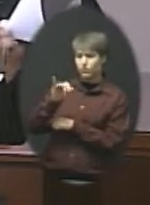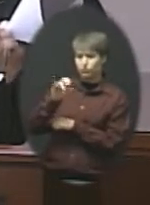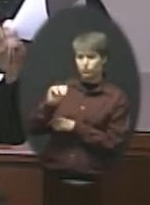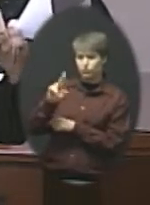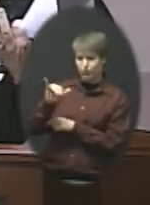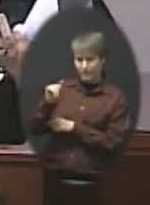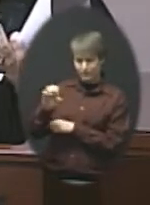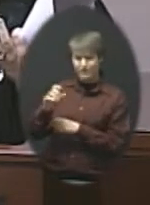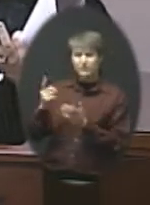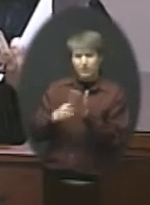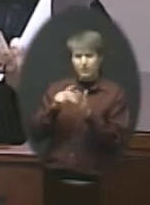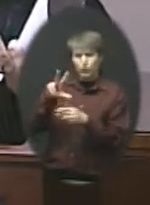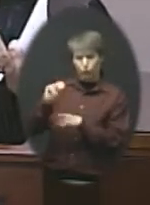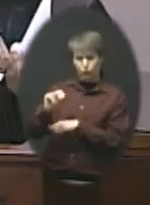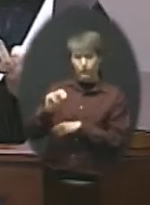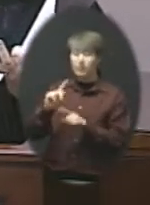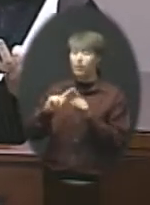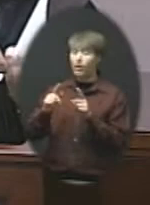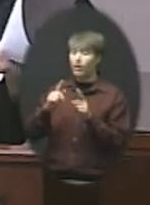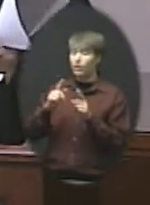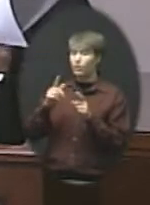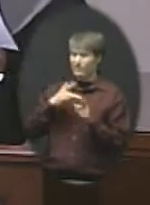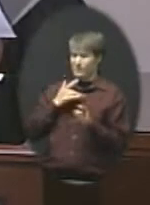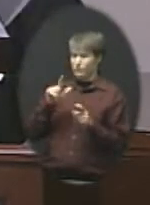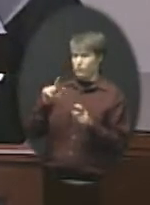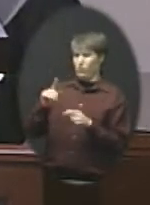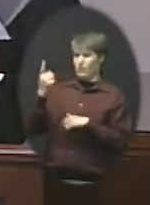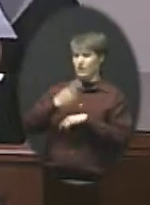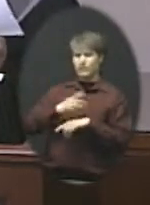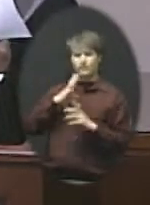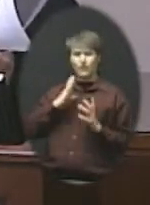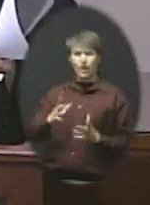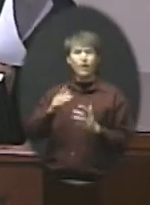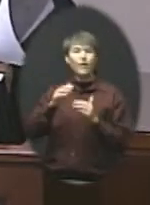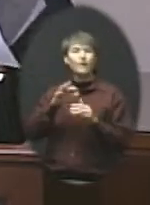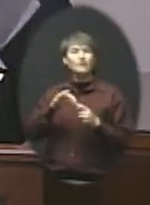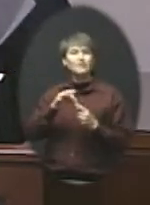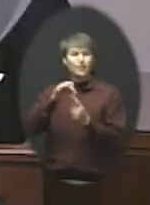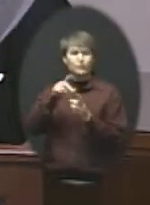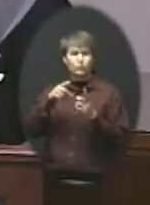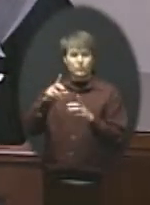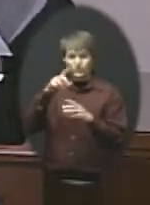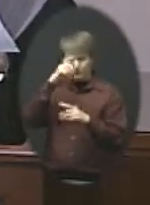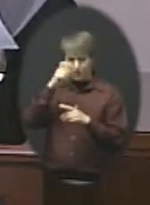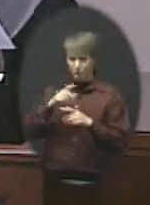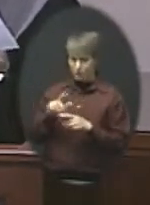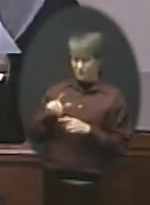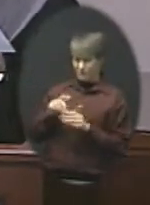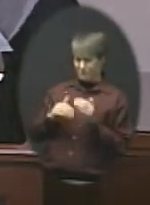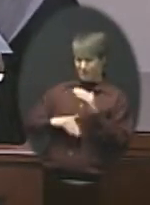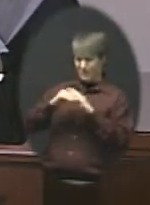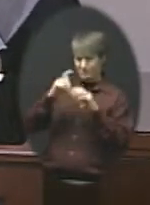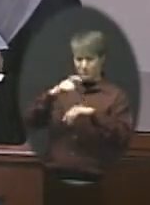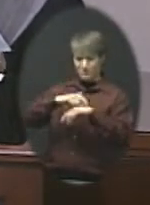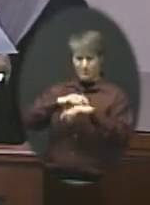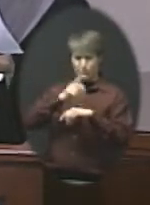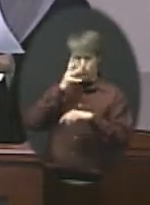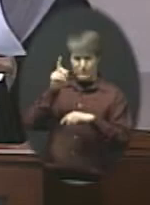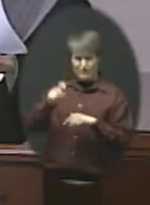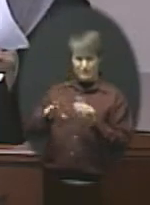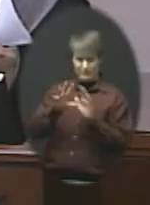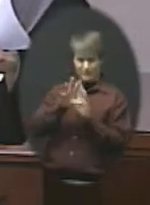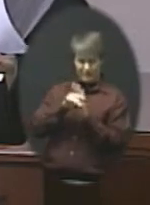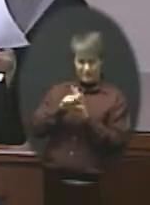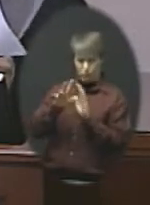be the maximum time, except during the summer, that staff would be out of the building that we'd need that video